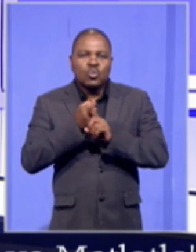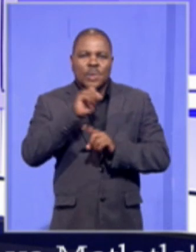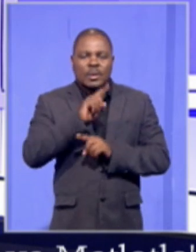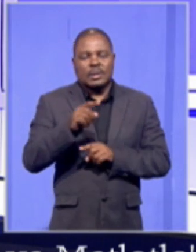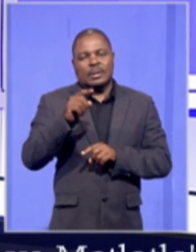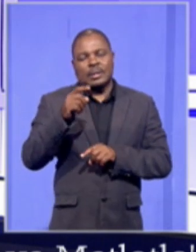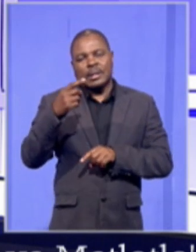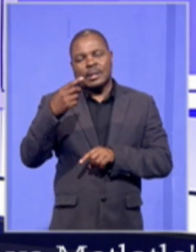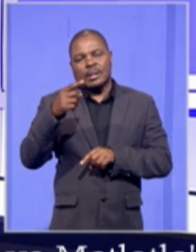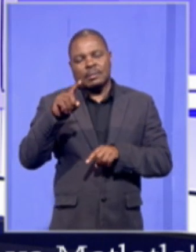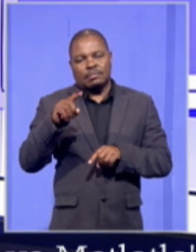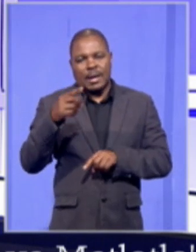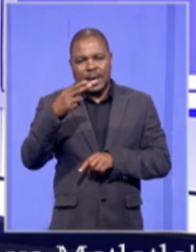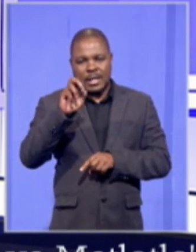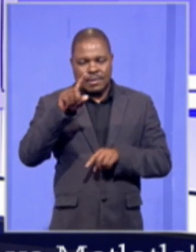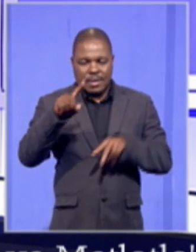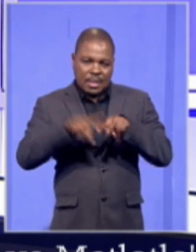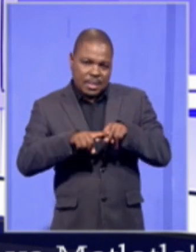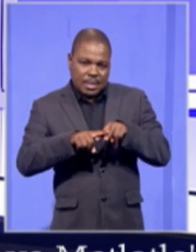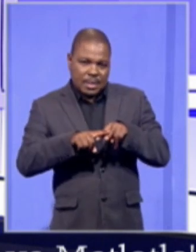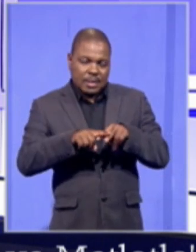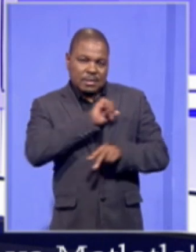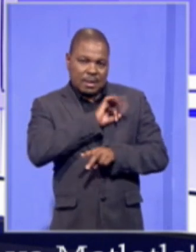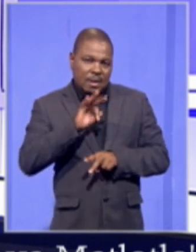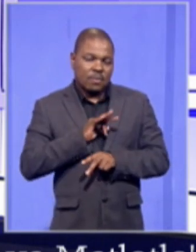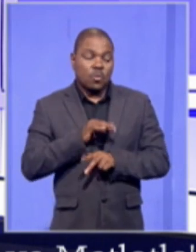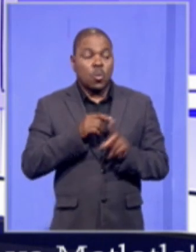le AIDS. O re ba rerišana le batšeakarolo